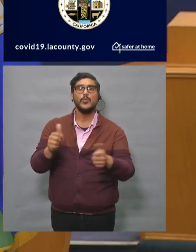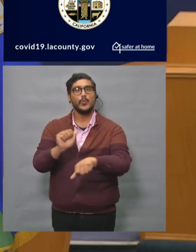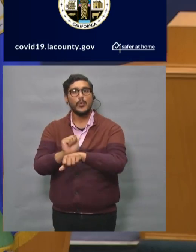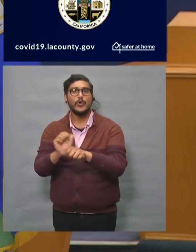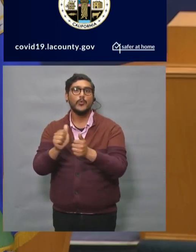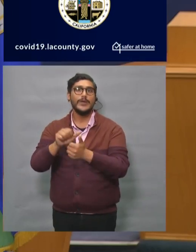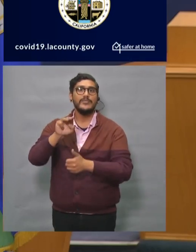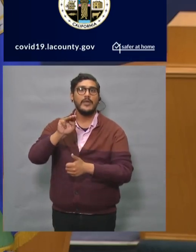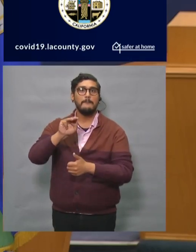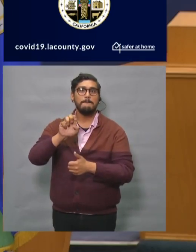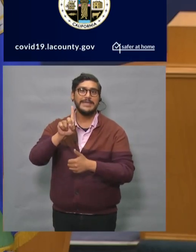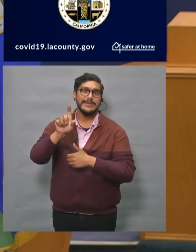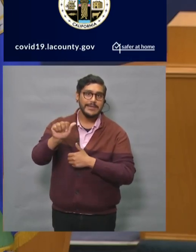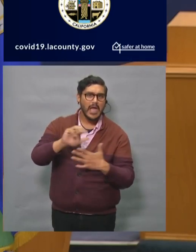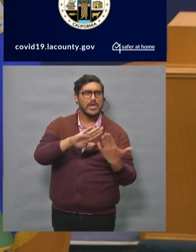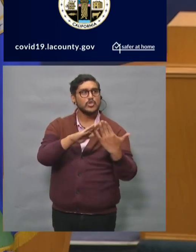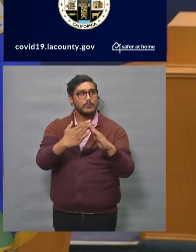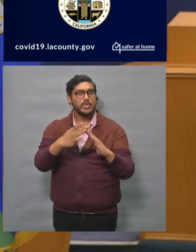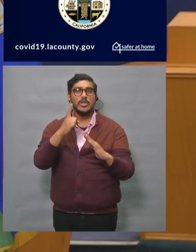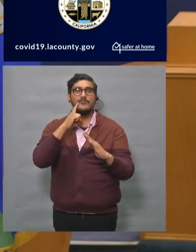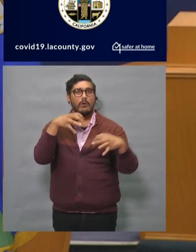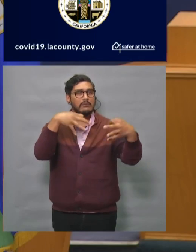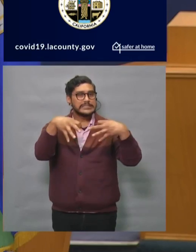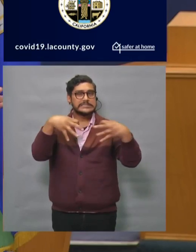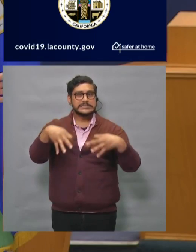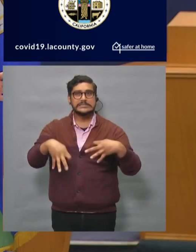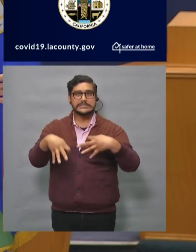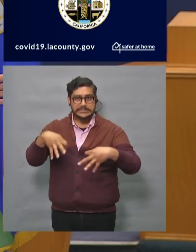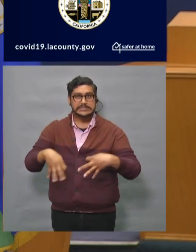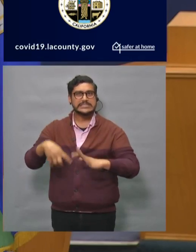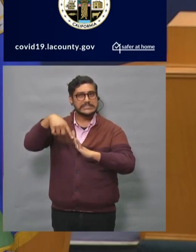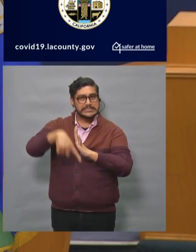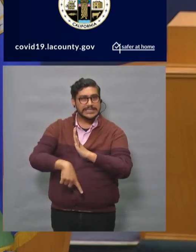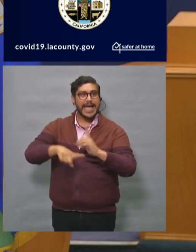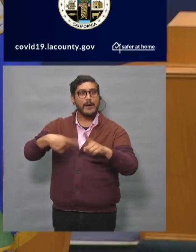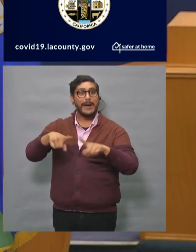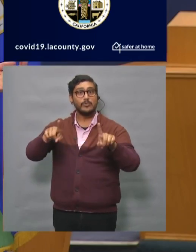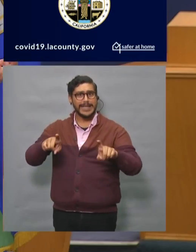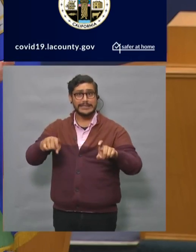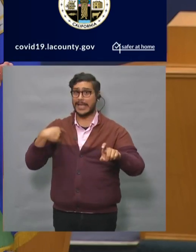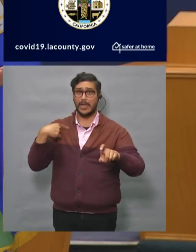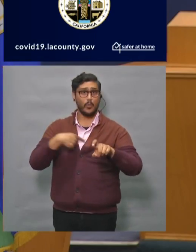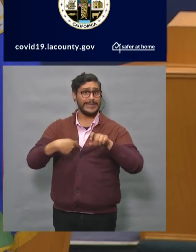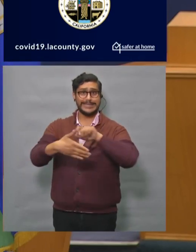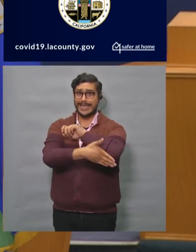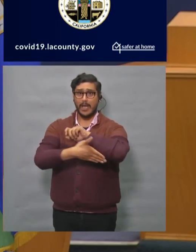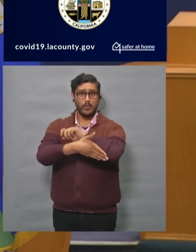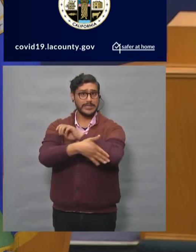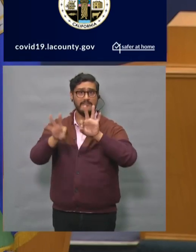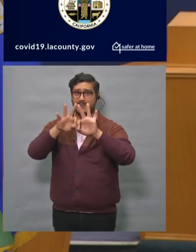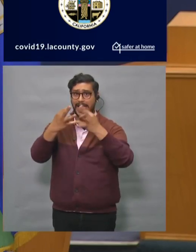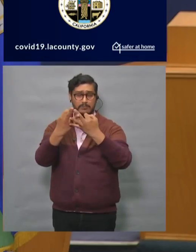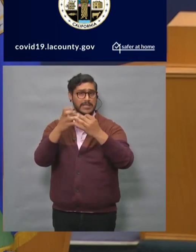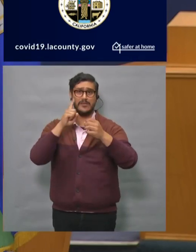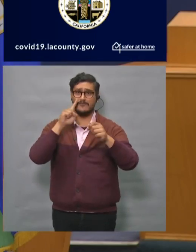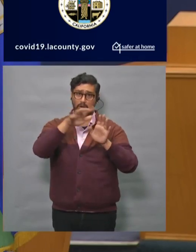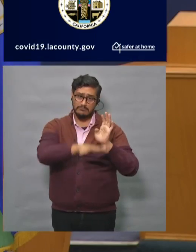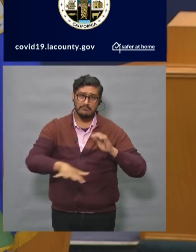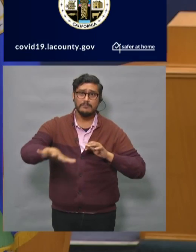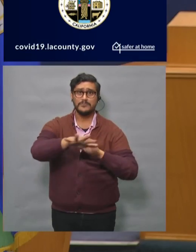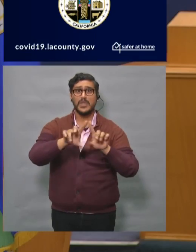make sure that people understand the importance of testing and that we're here as a county family. This goes across all of our departments to make it easy